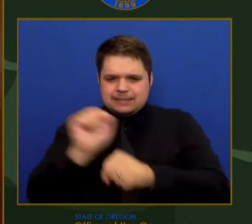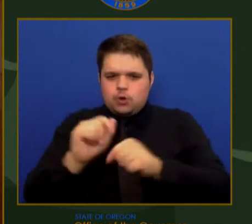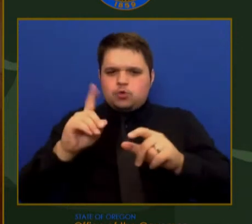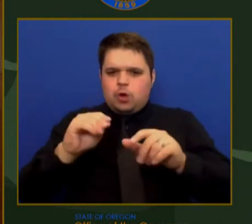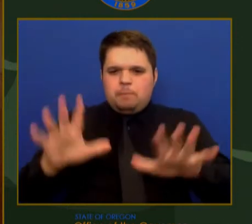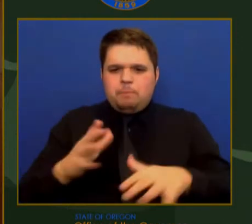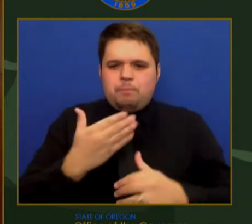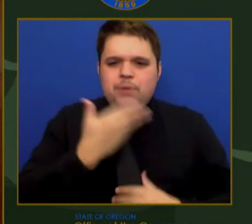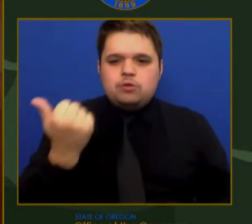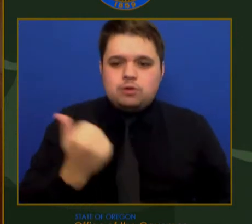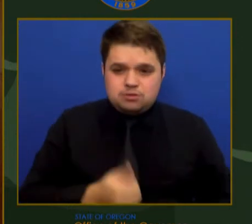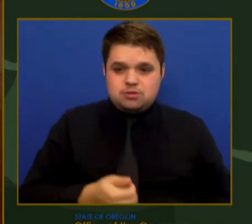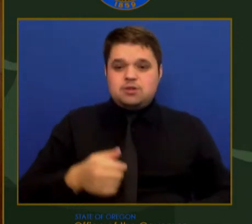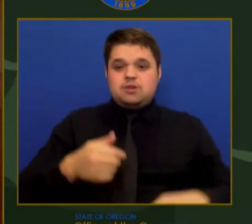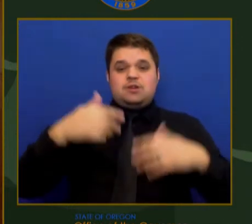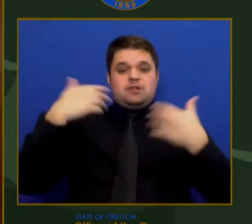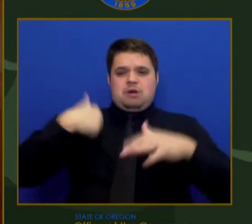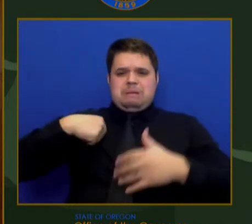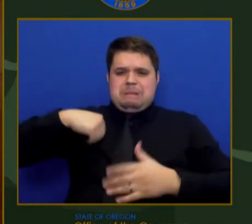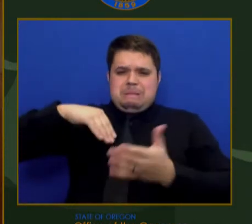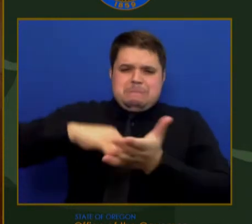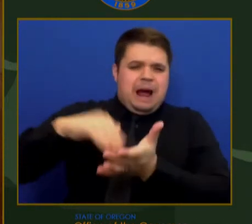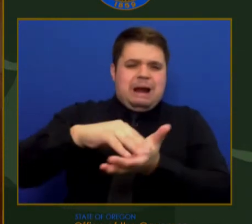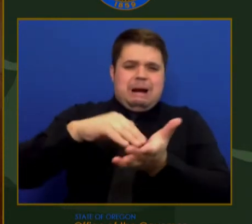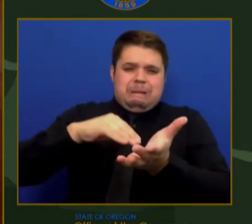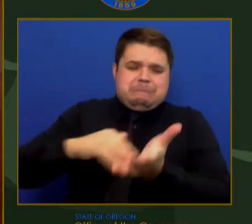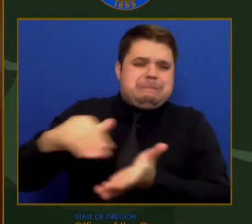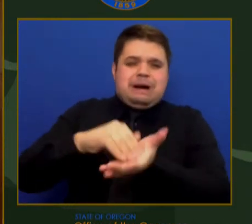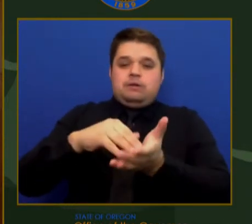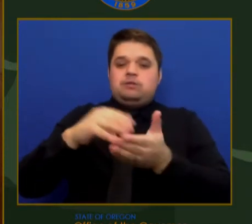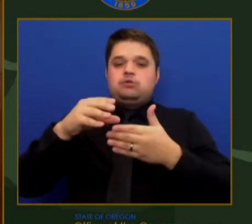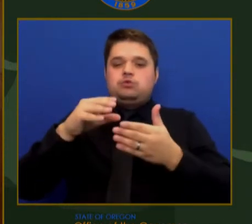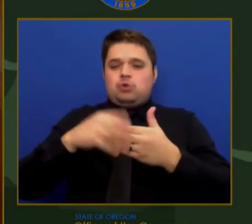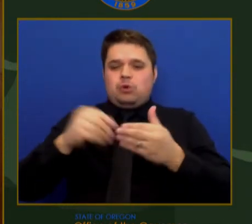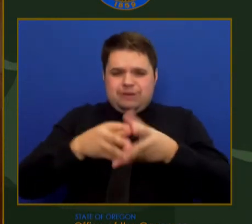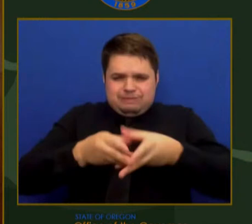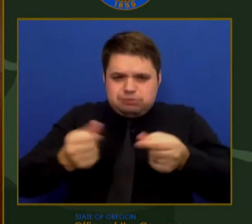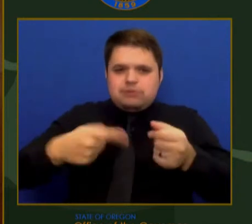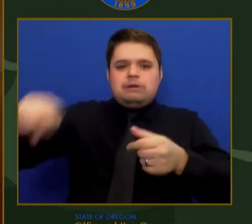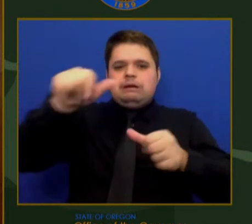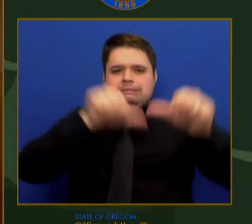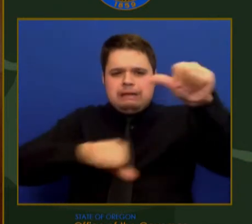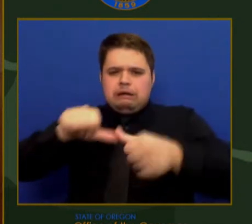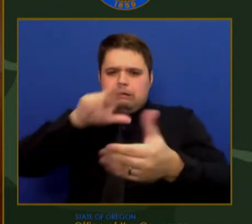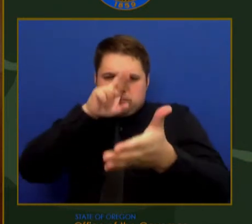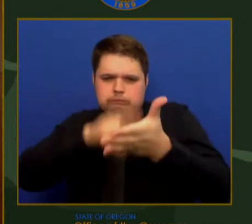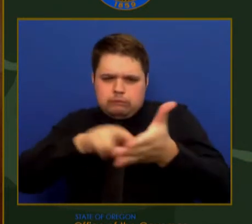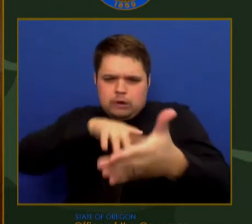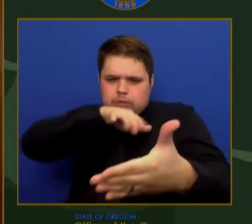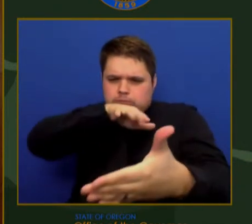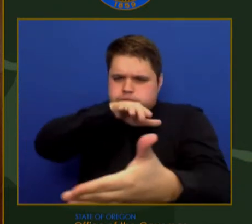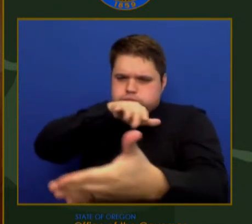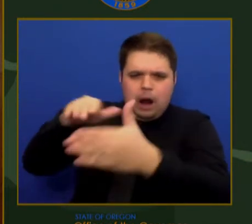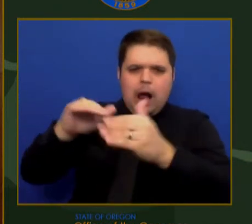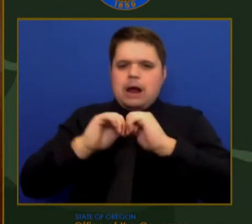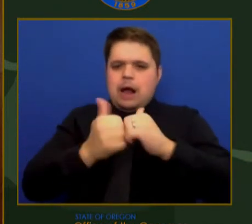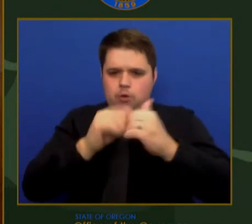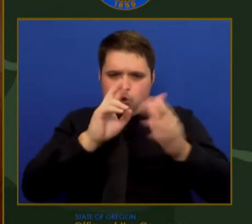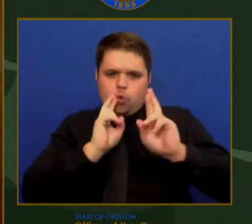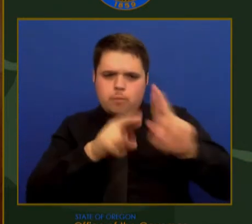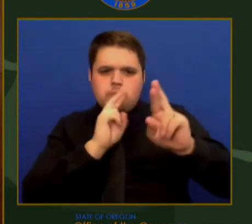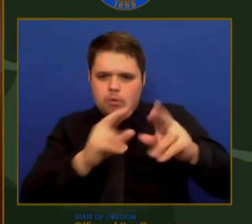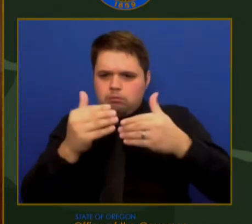upon Oregonians to help one another prepare for, respond to, and recover from climate-related